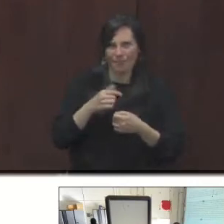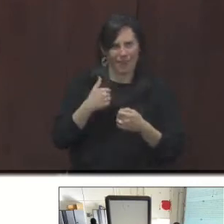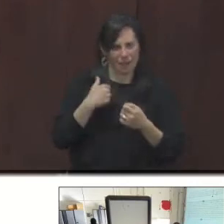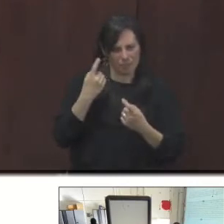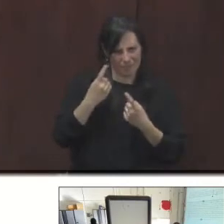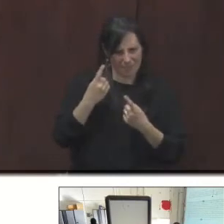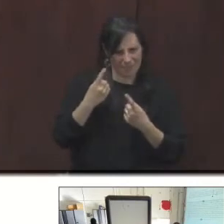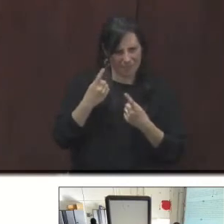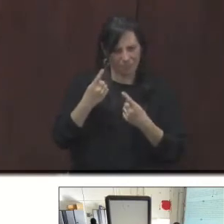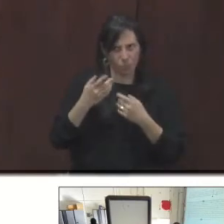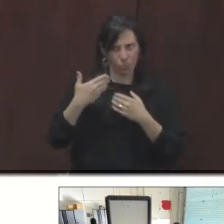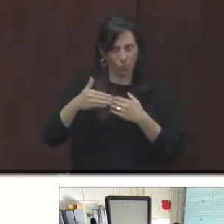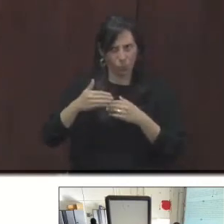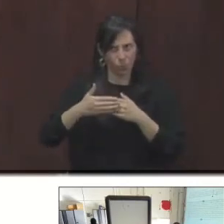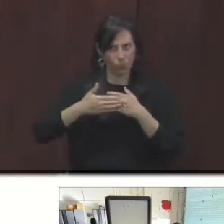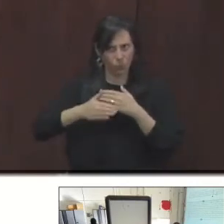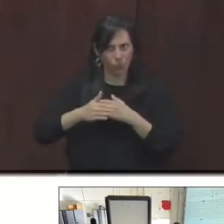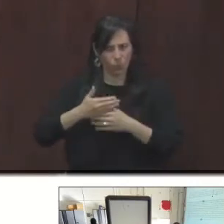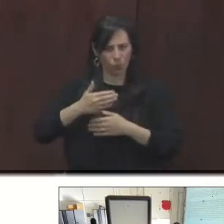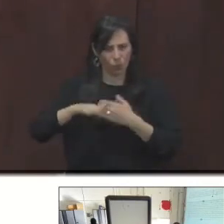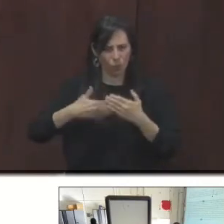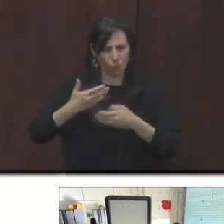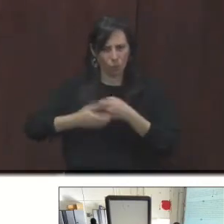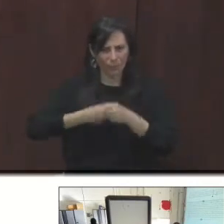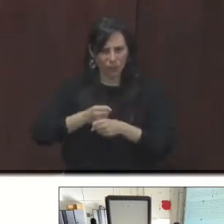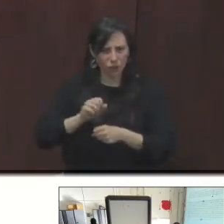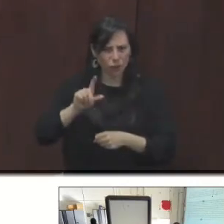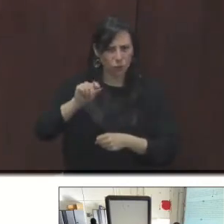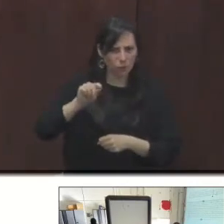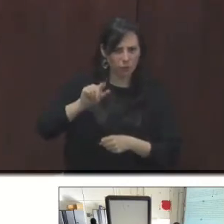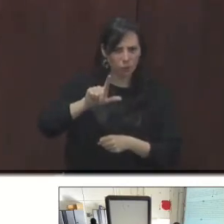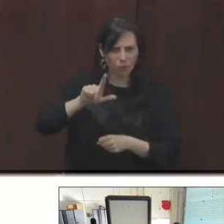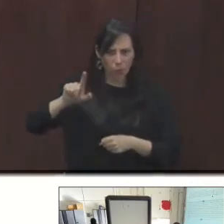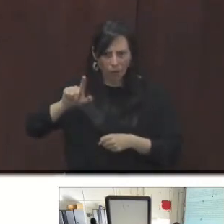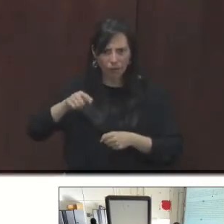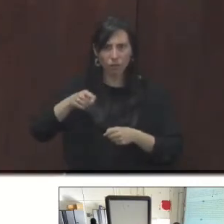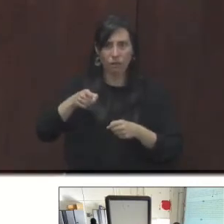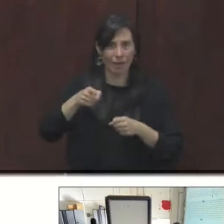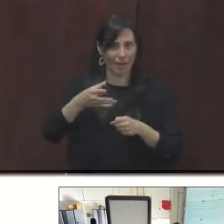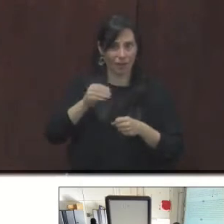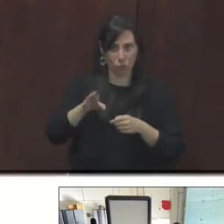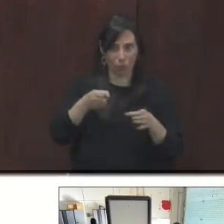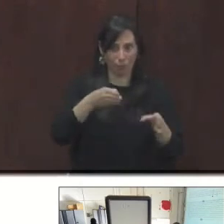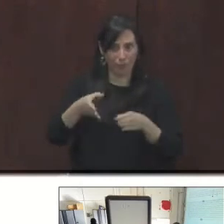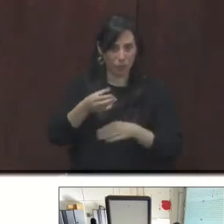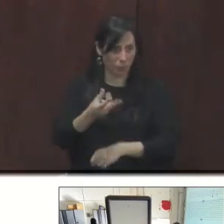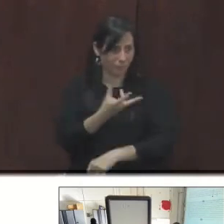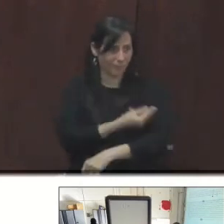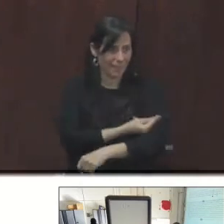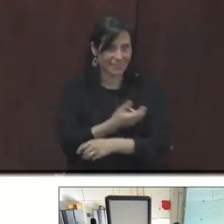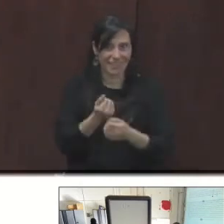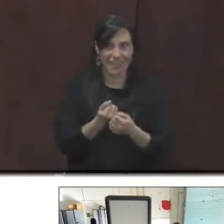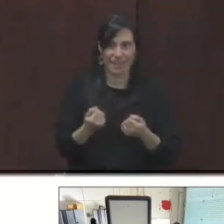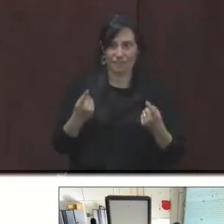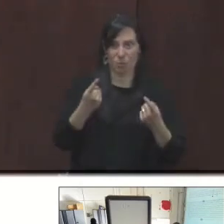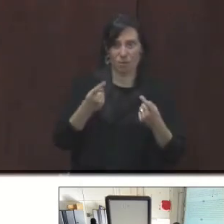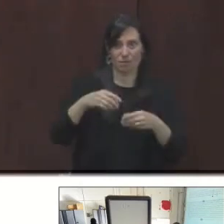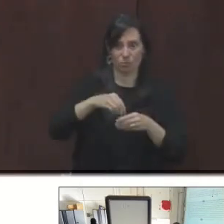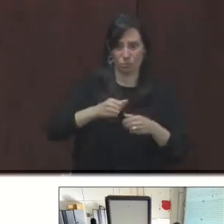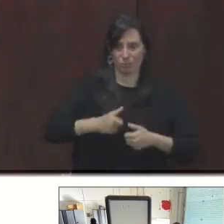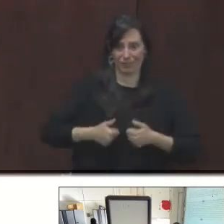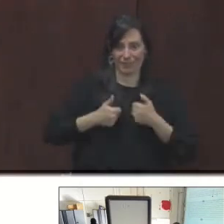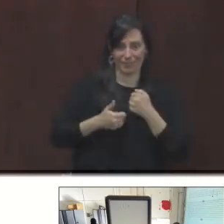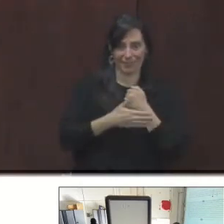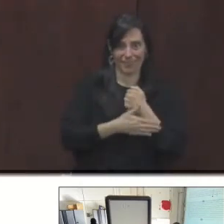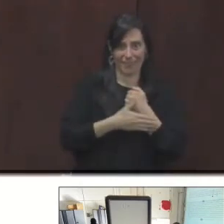all of 2021 and the goal of probably vaccinating everyone in the county over age 16, if not more, by the end of the year. At some point, it'd be great to